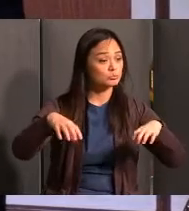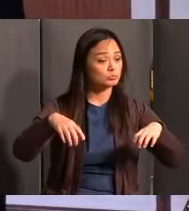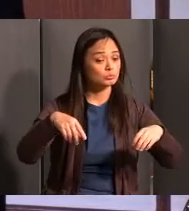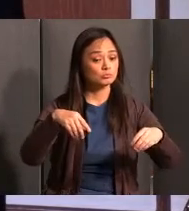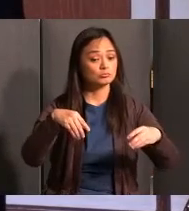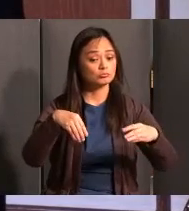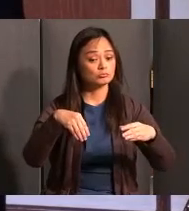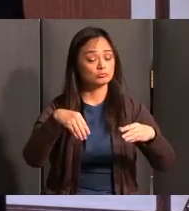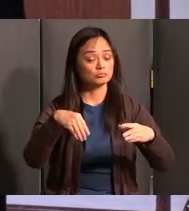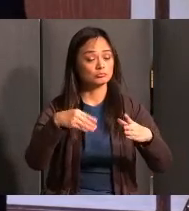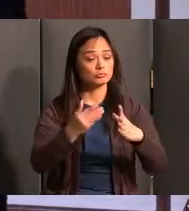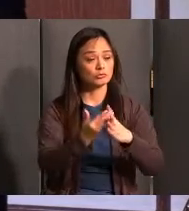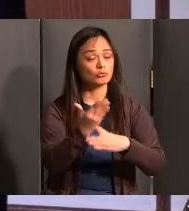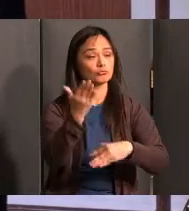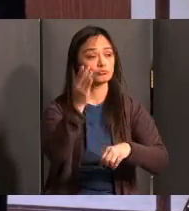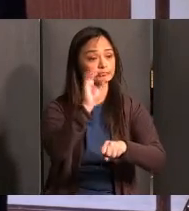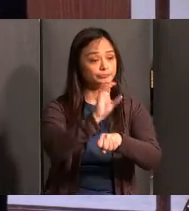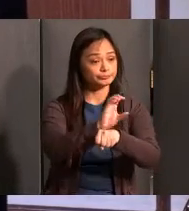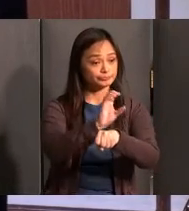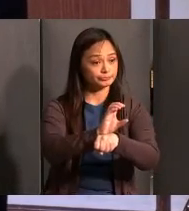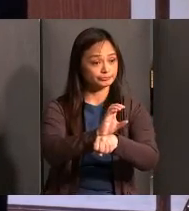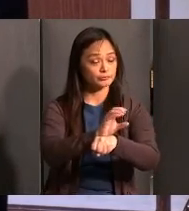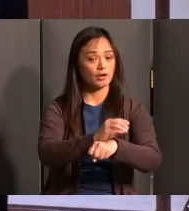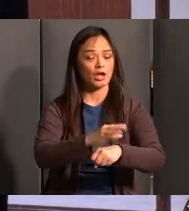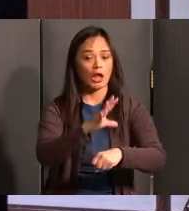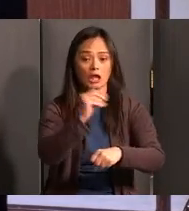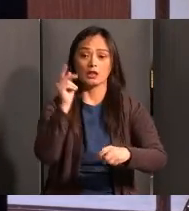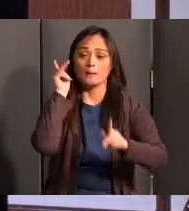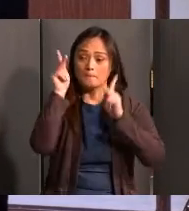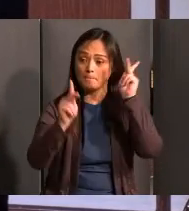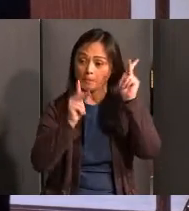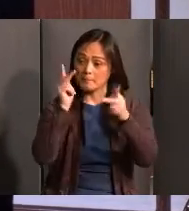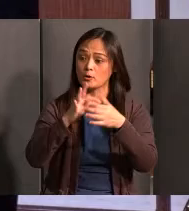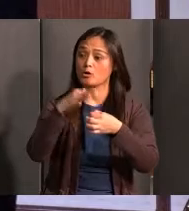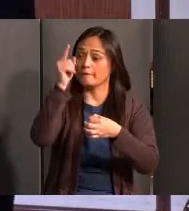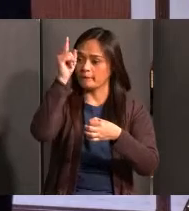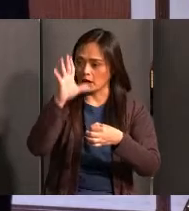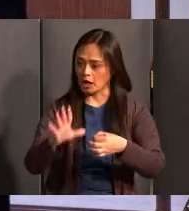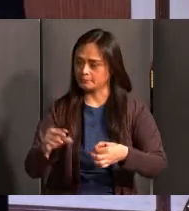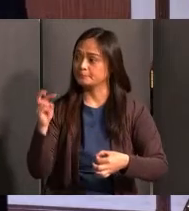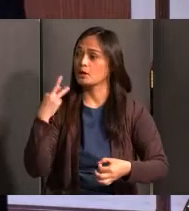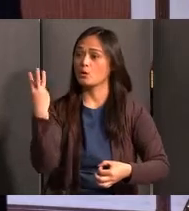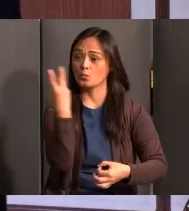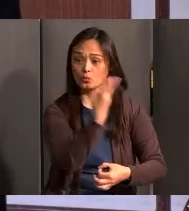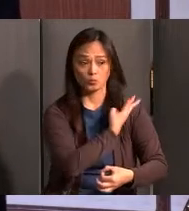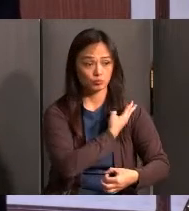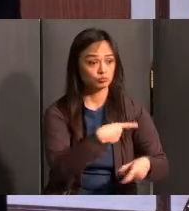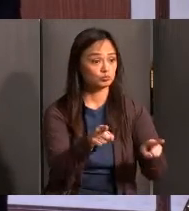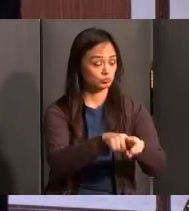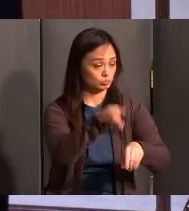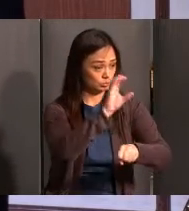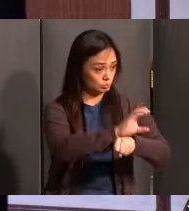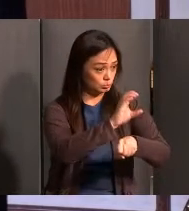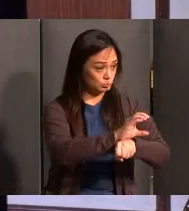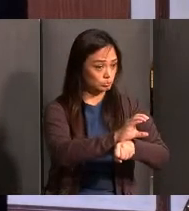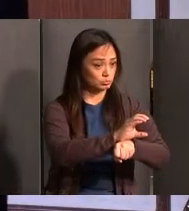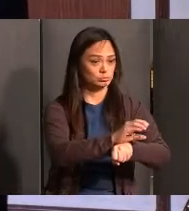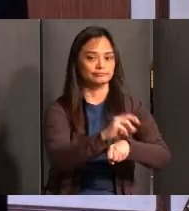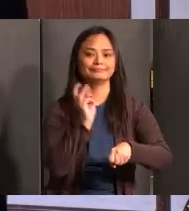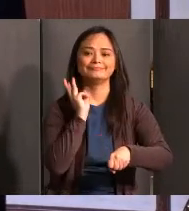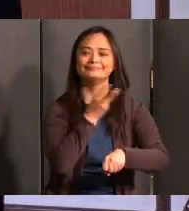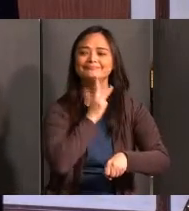gawain, the people of God. Tayo bilang church, we are of course composed